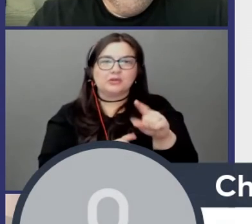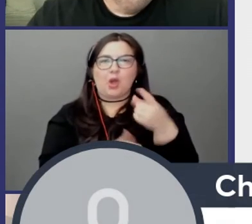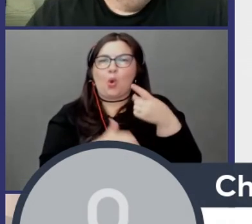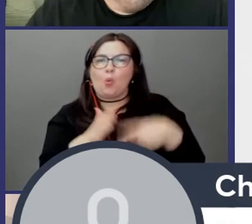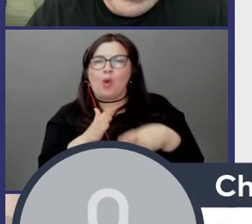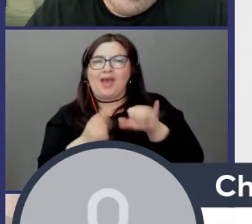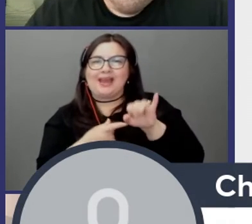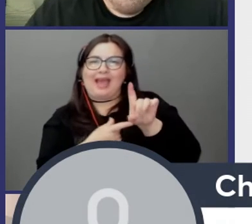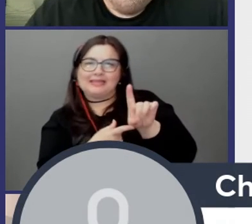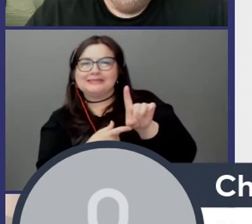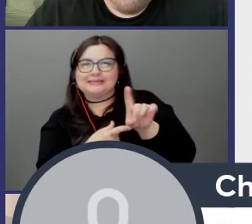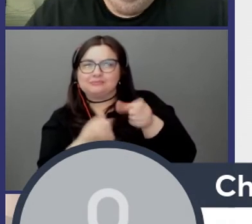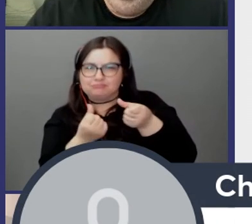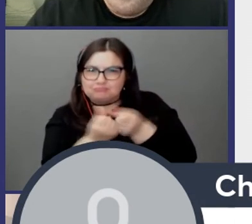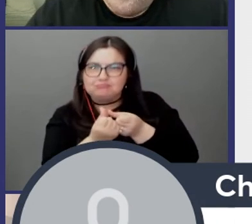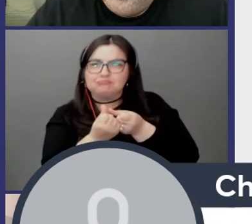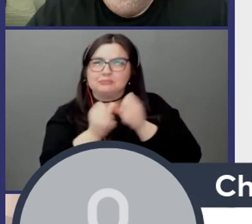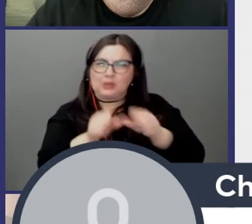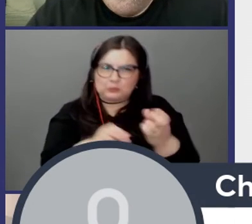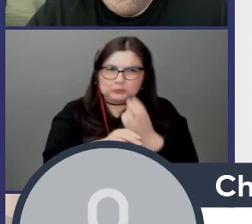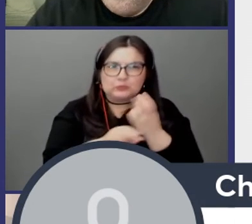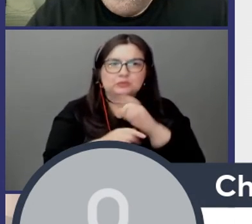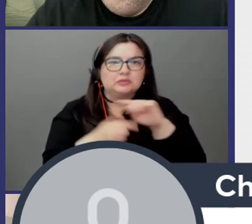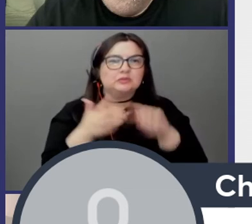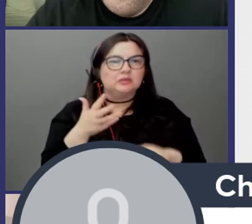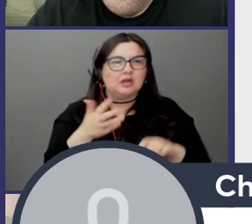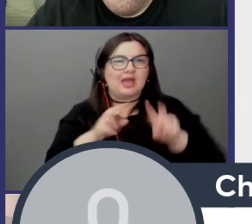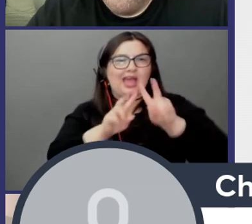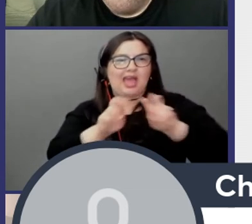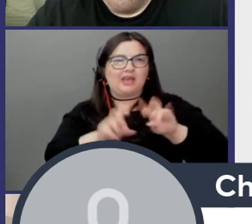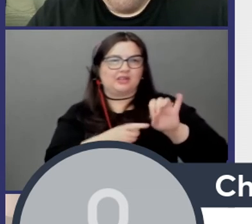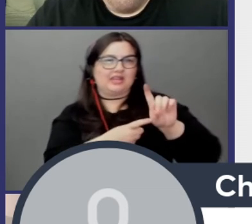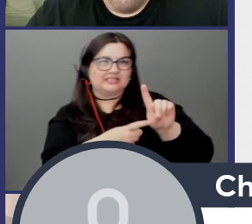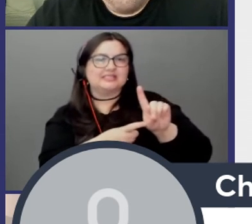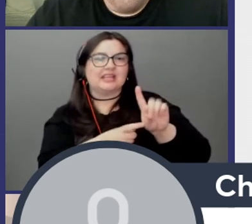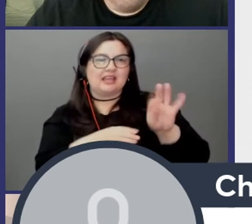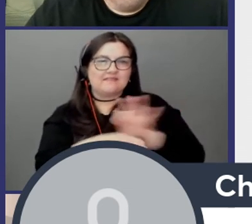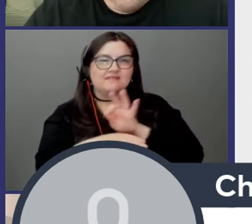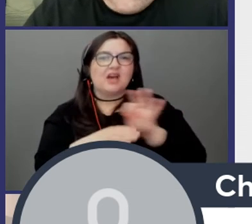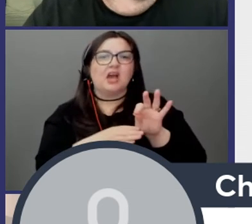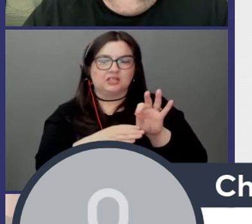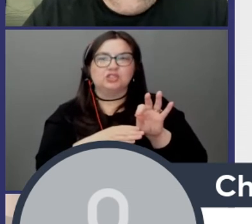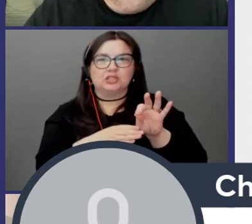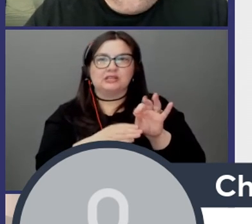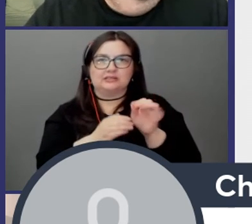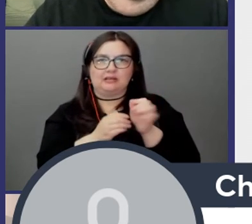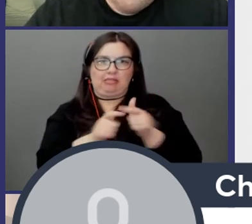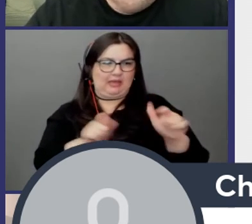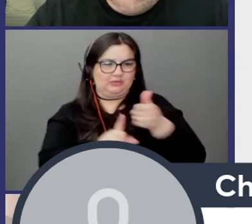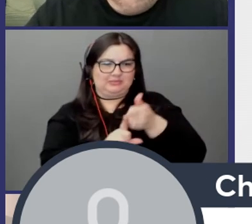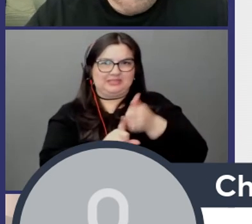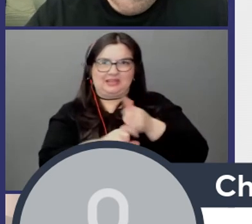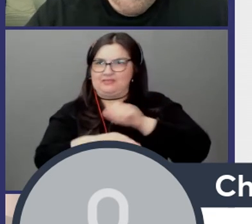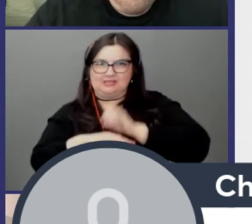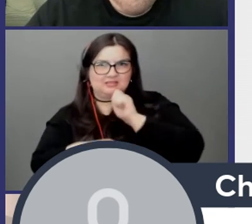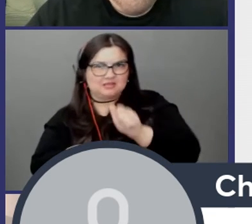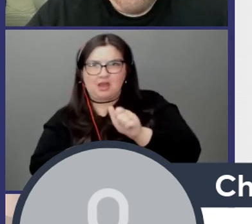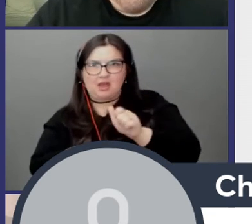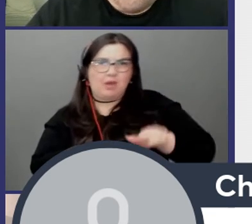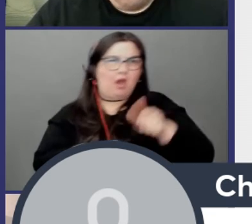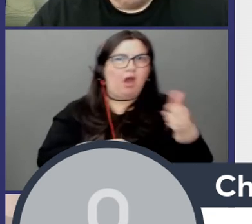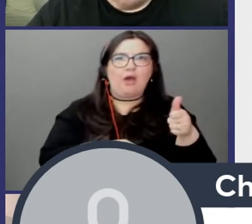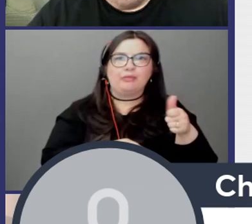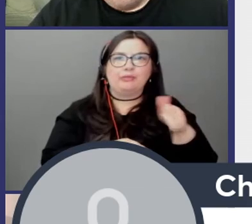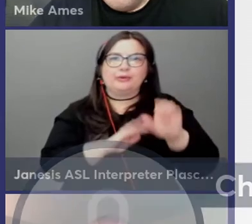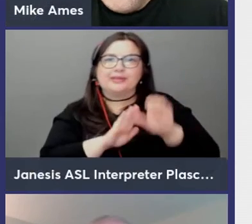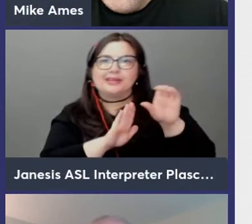supported. What about the Analyze ID function dealing with languages other than English, right? So basically a different character set